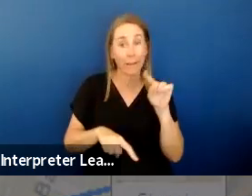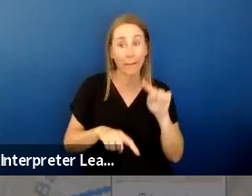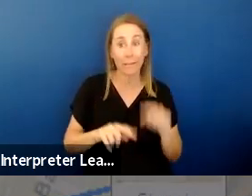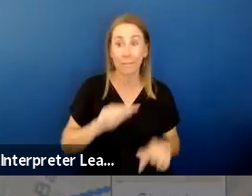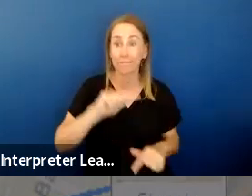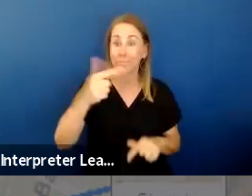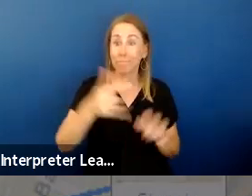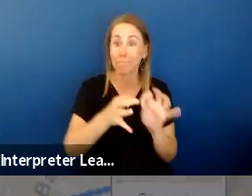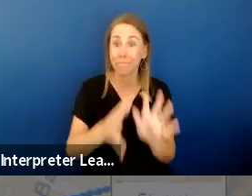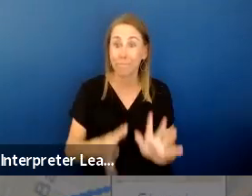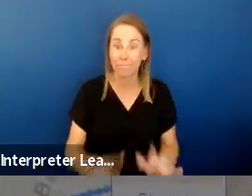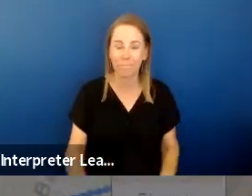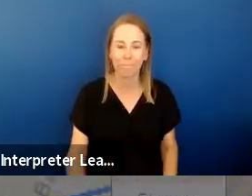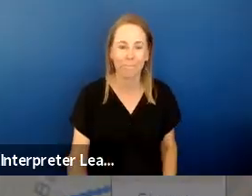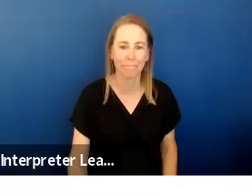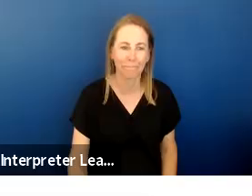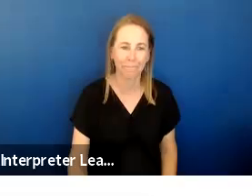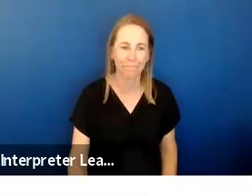Next slide, please.